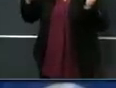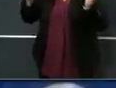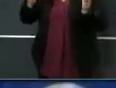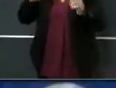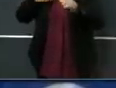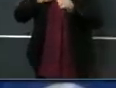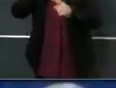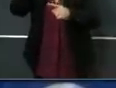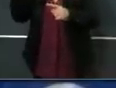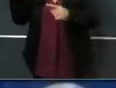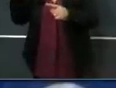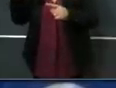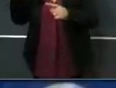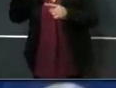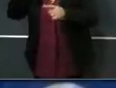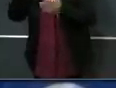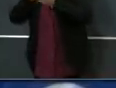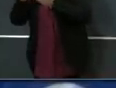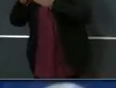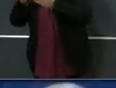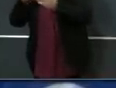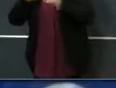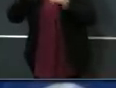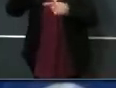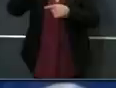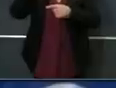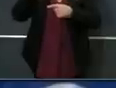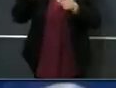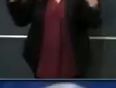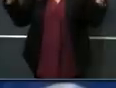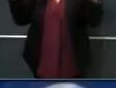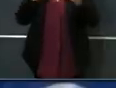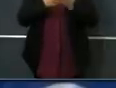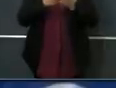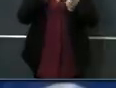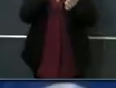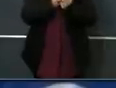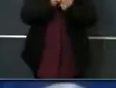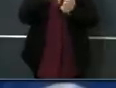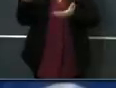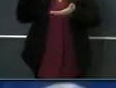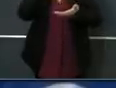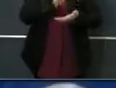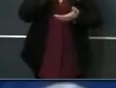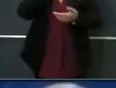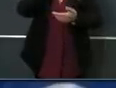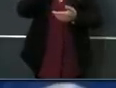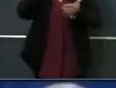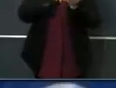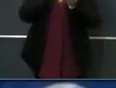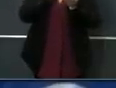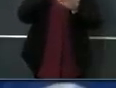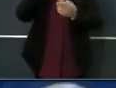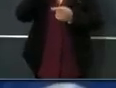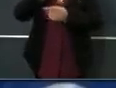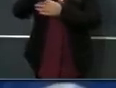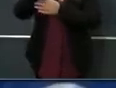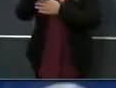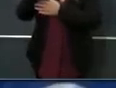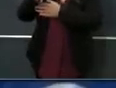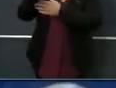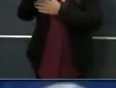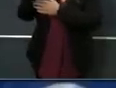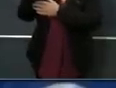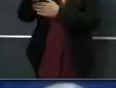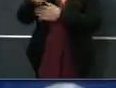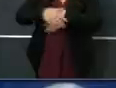total package, $30 million at the PUC to procure additional Chromebooks, tablets, iPads, not iPods,